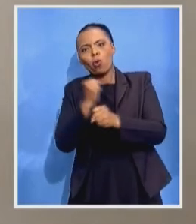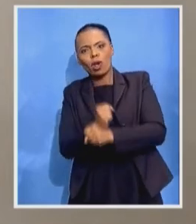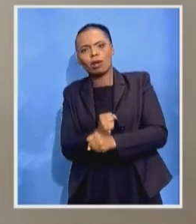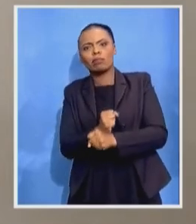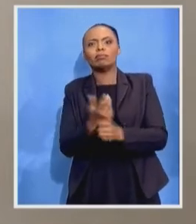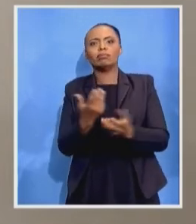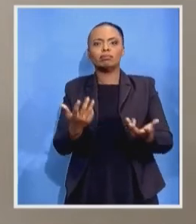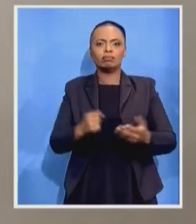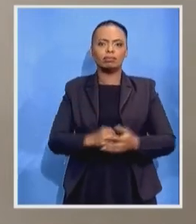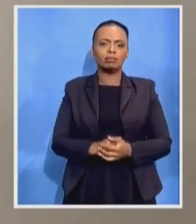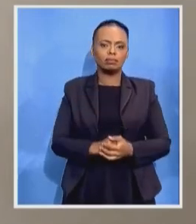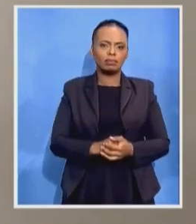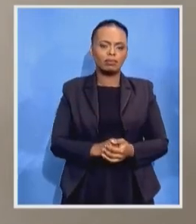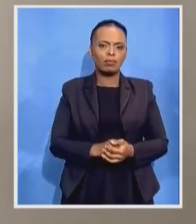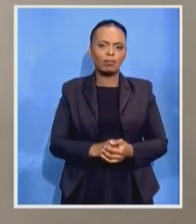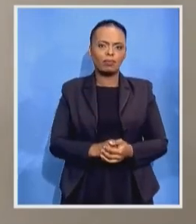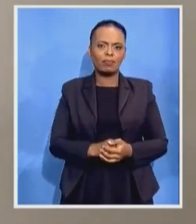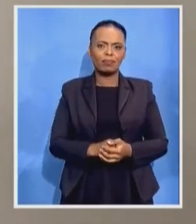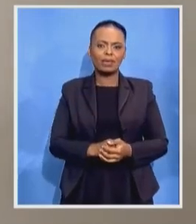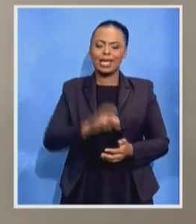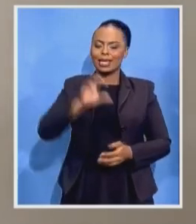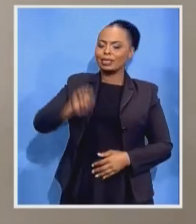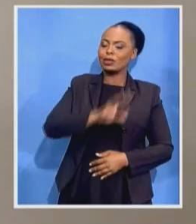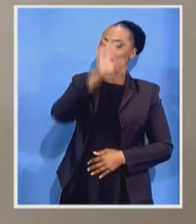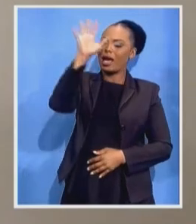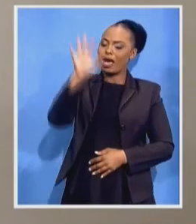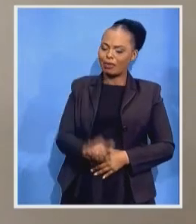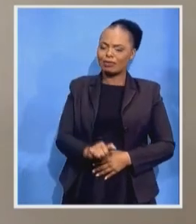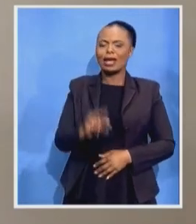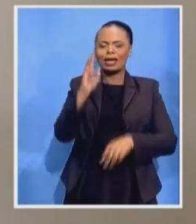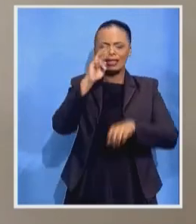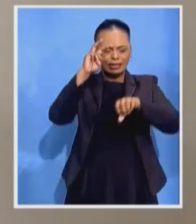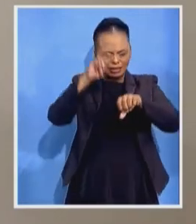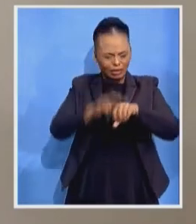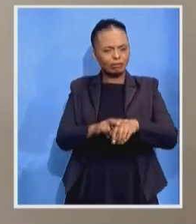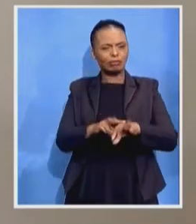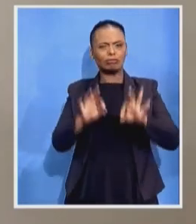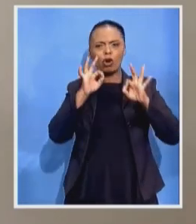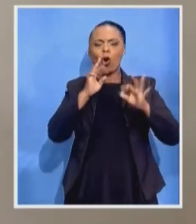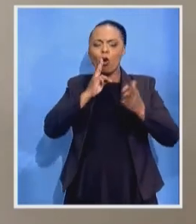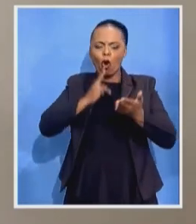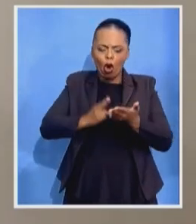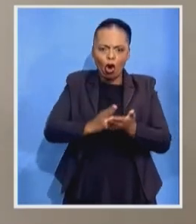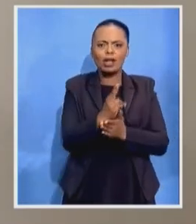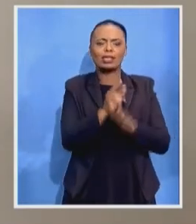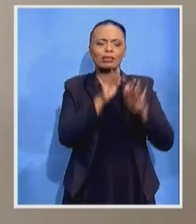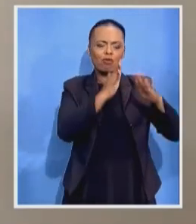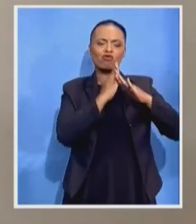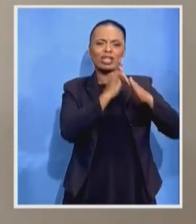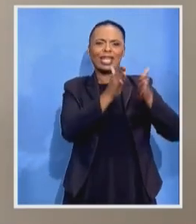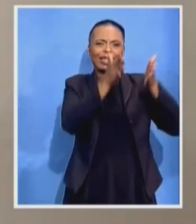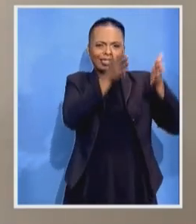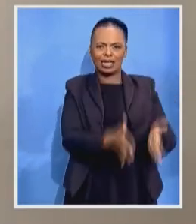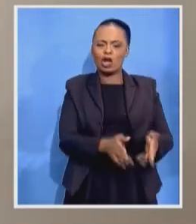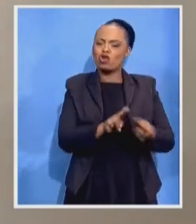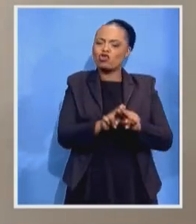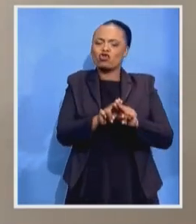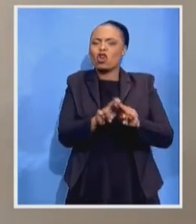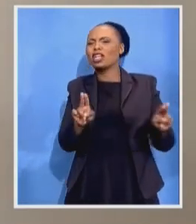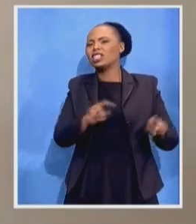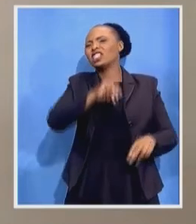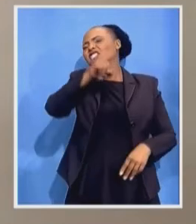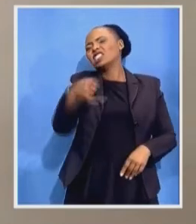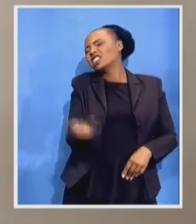needs a capable and honest public protector and not the one who's actually had some